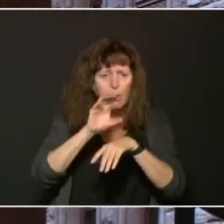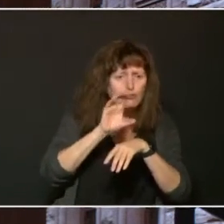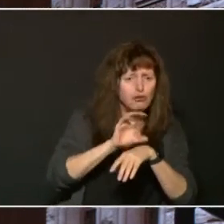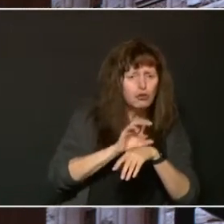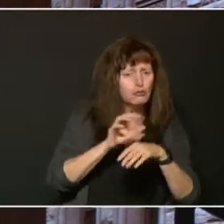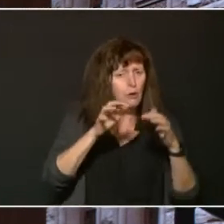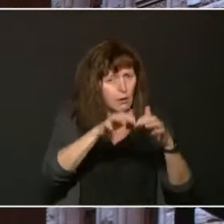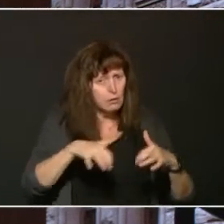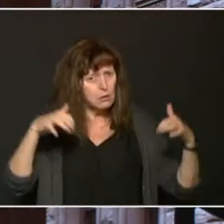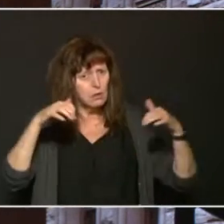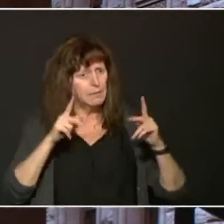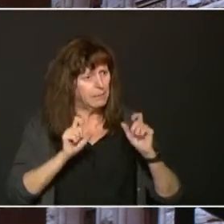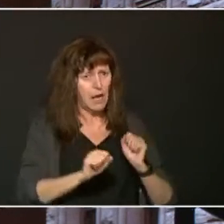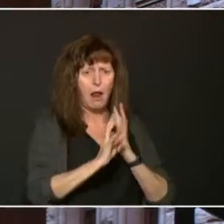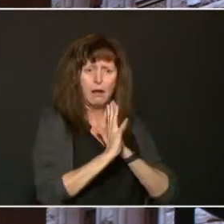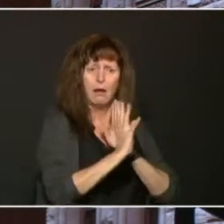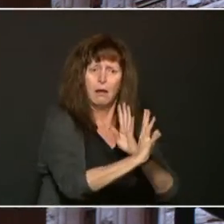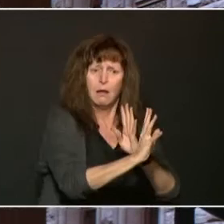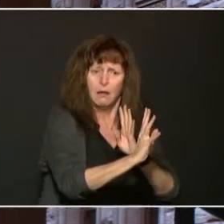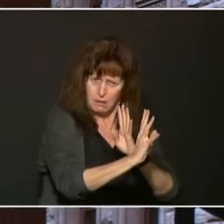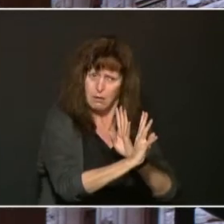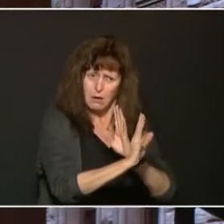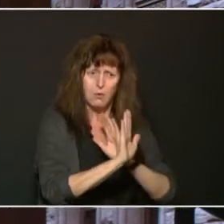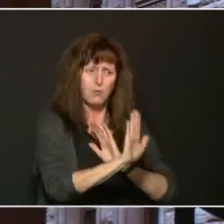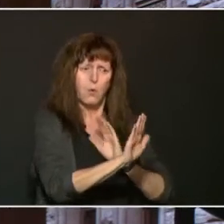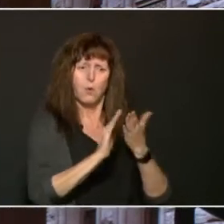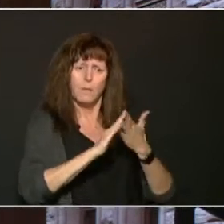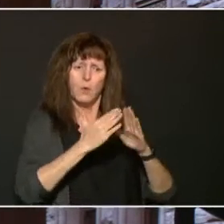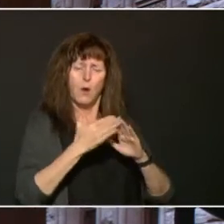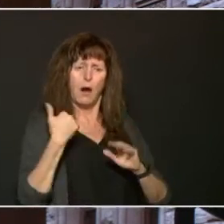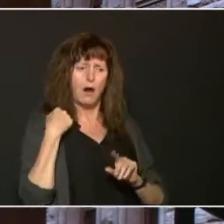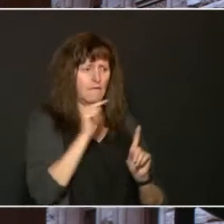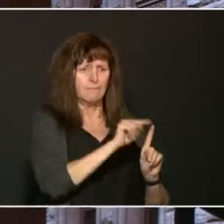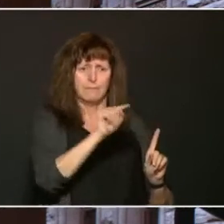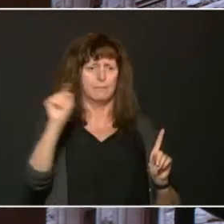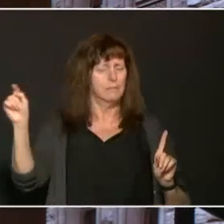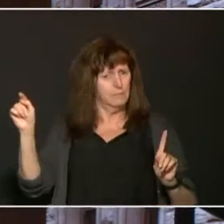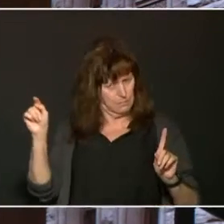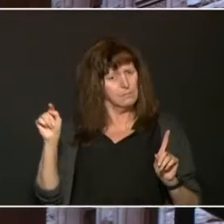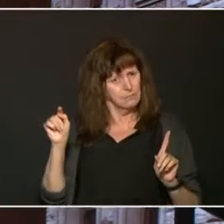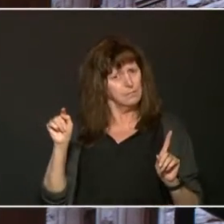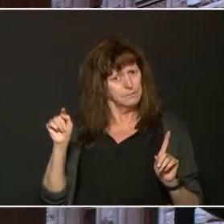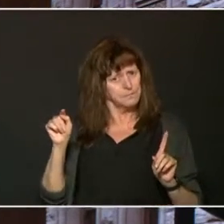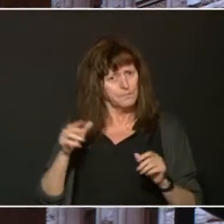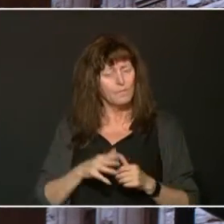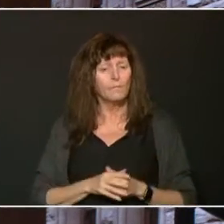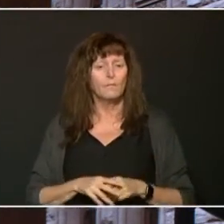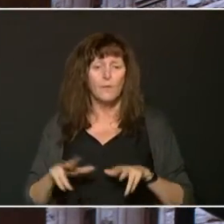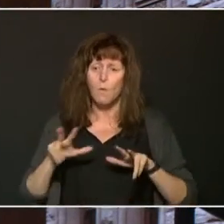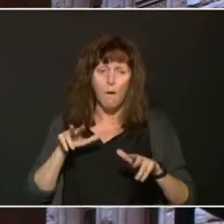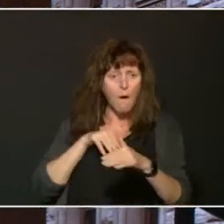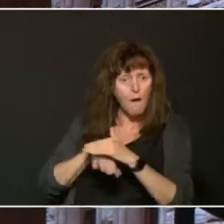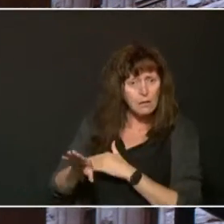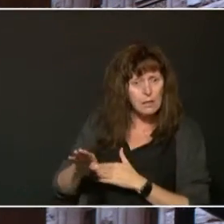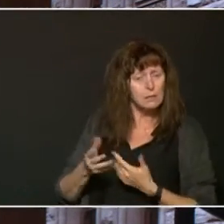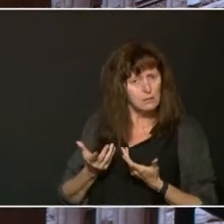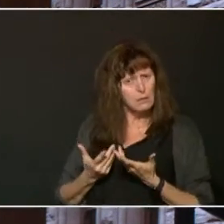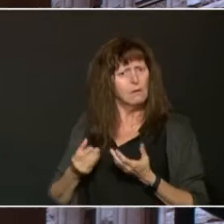access vaccines in their communities. And there are more and more walk-in vaccination sites opening up in